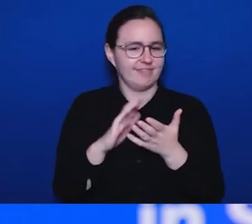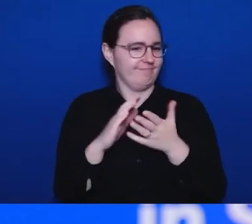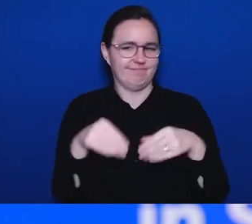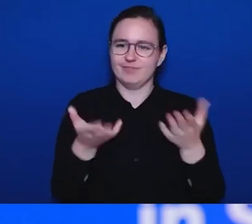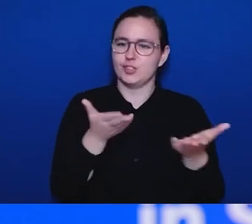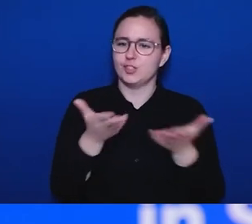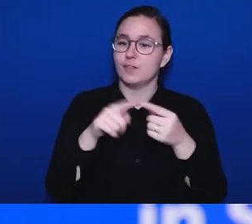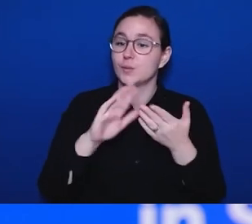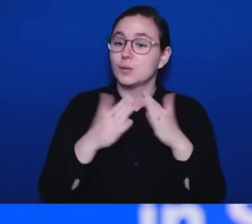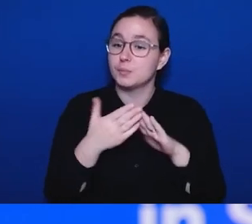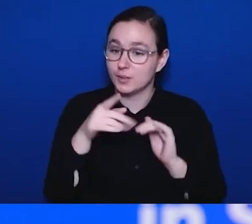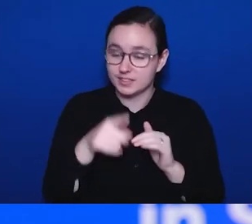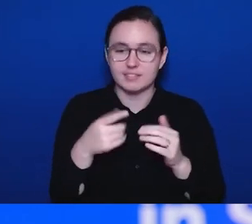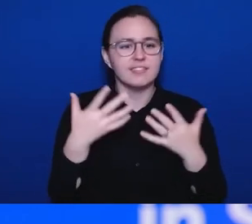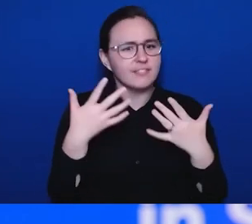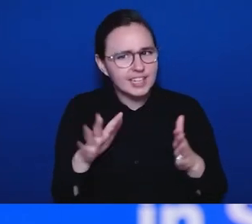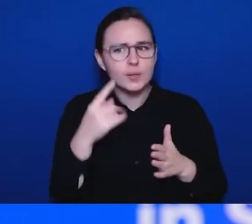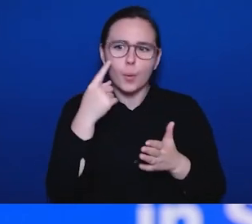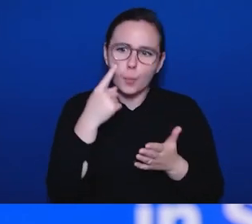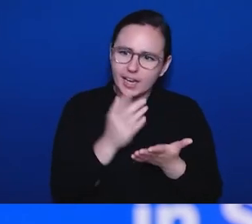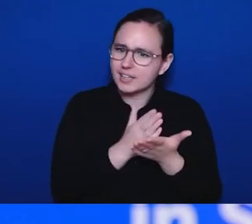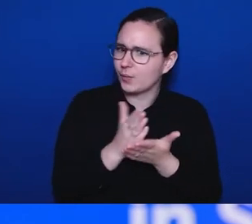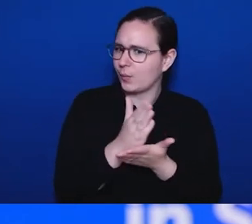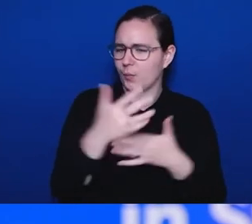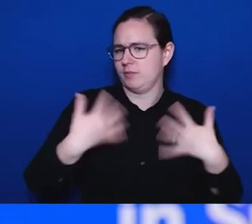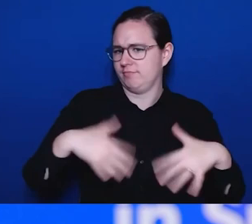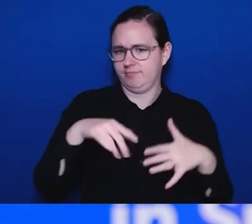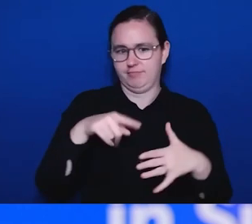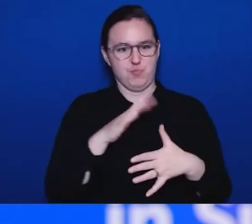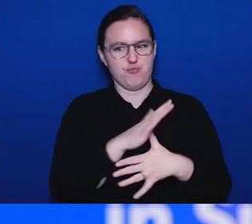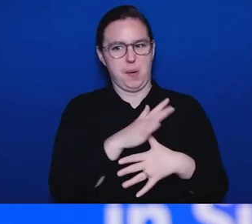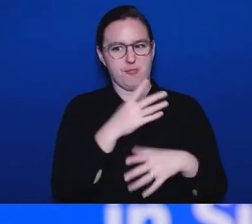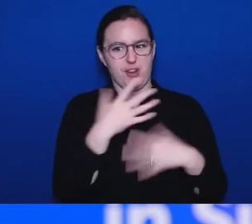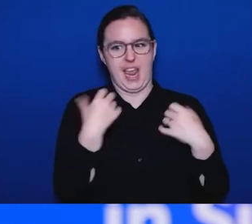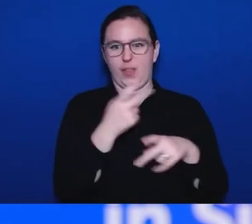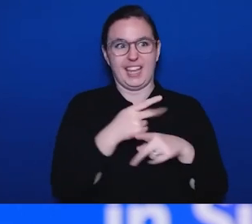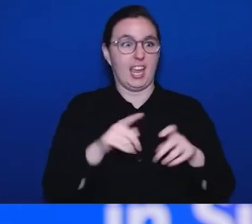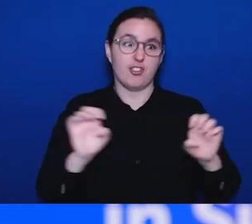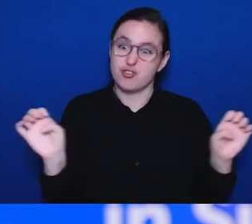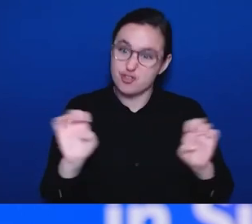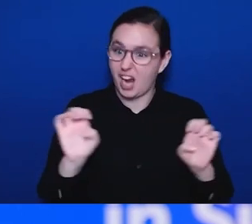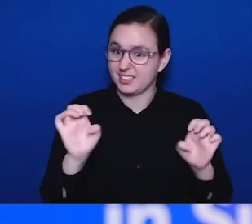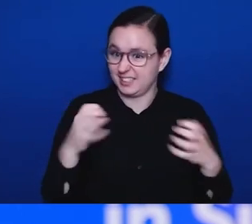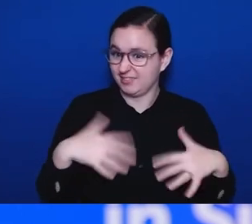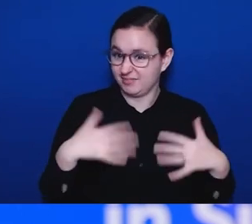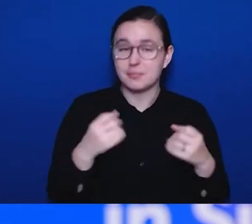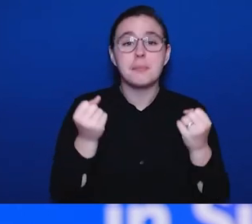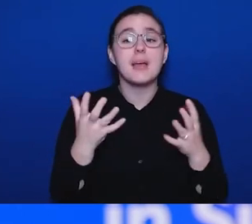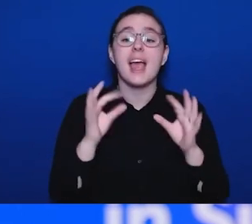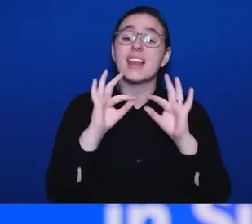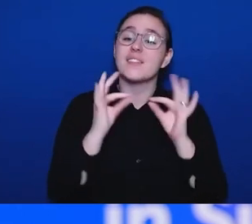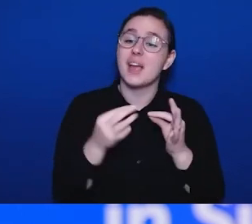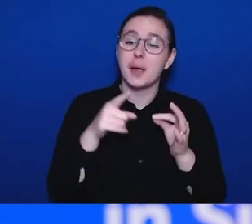Columbians who share the same dream as me, to serve our community. We have witnessed and endured a primary health